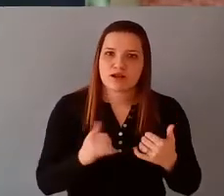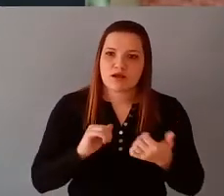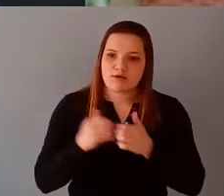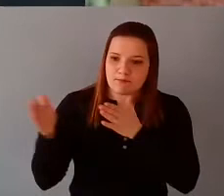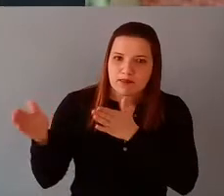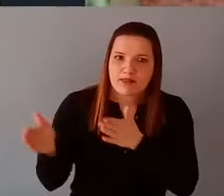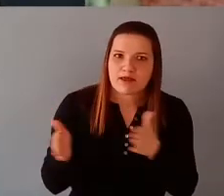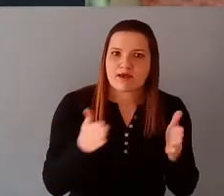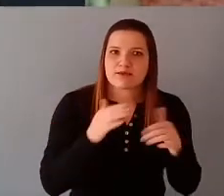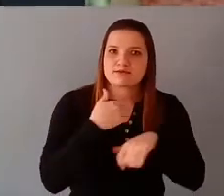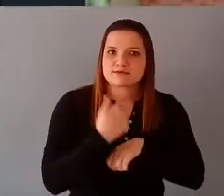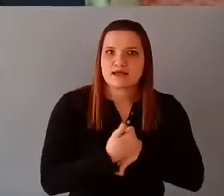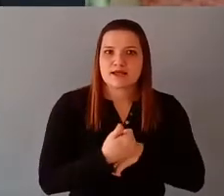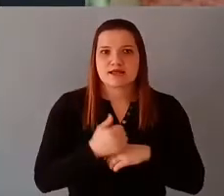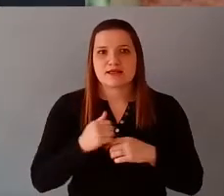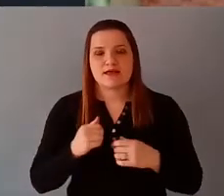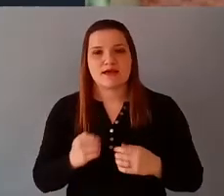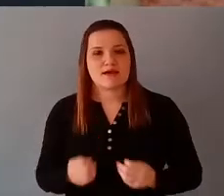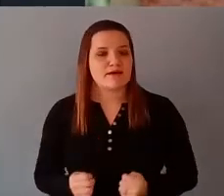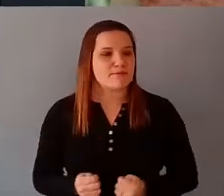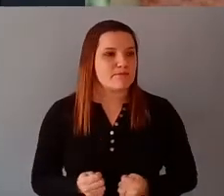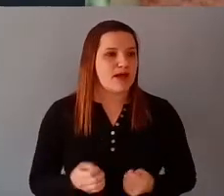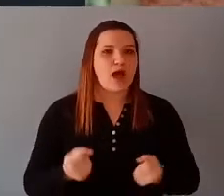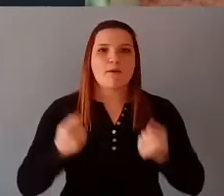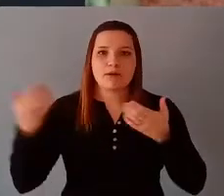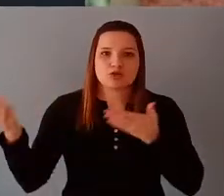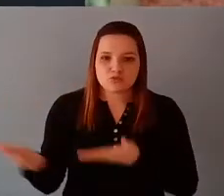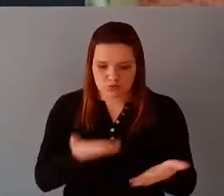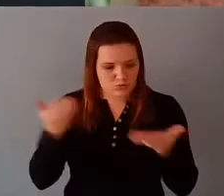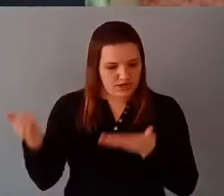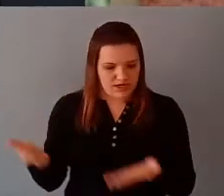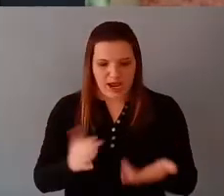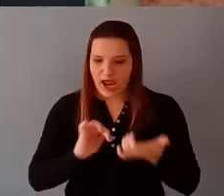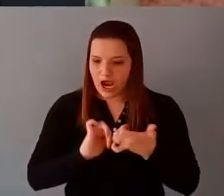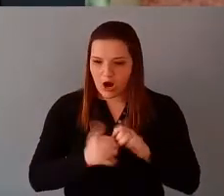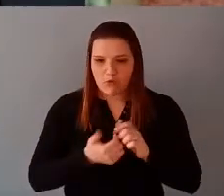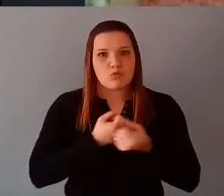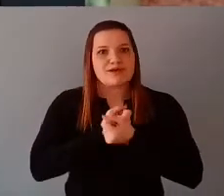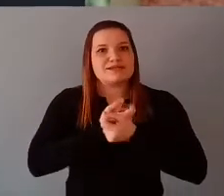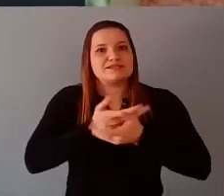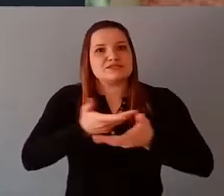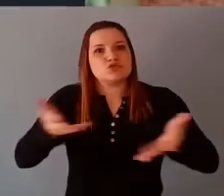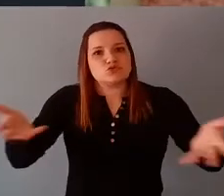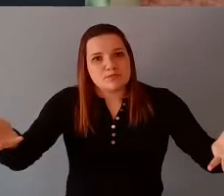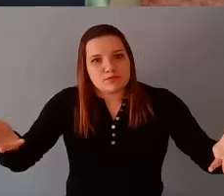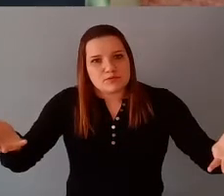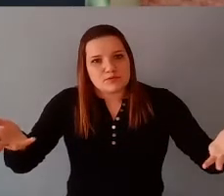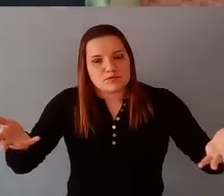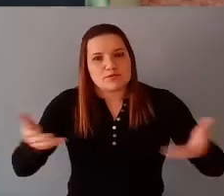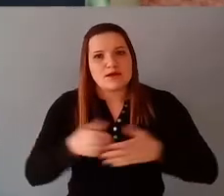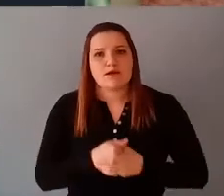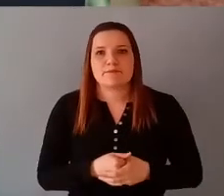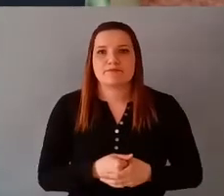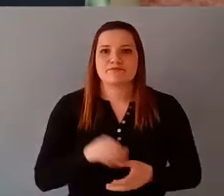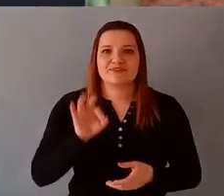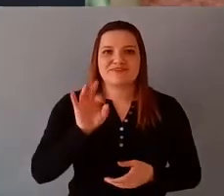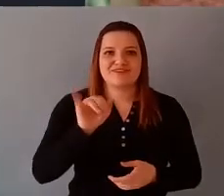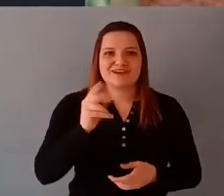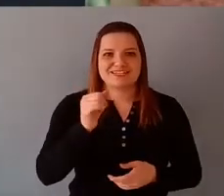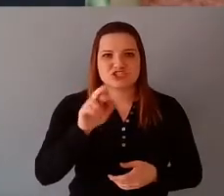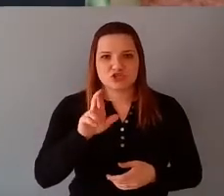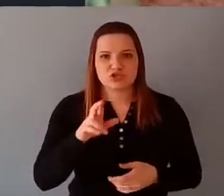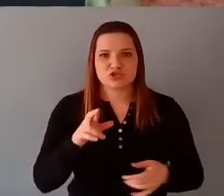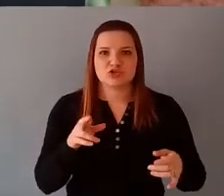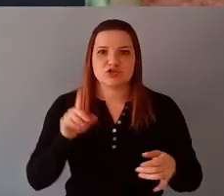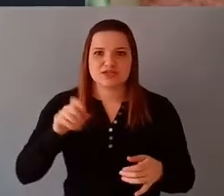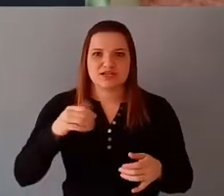like as they come in and in what quantities. How will we distribute them? Pfizer is still, you got to